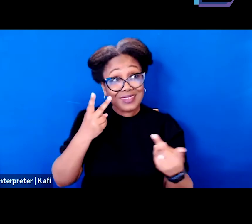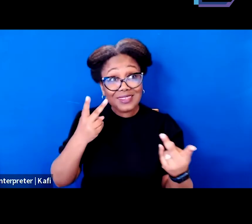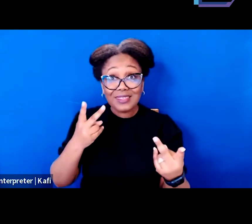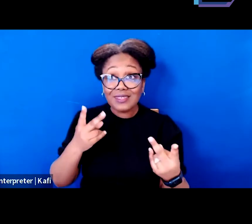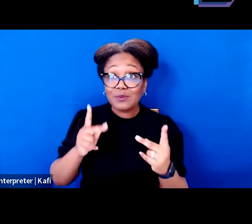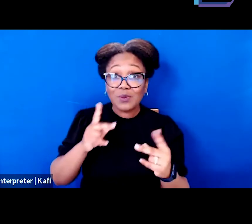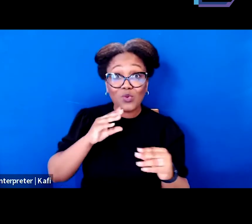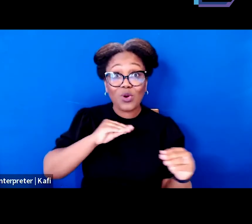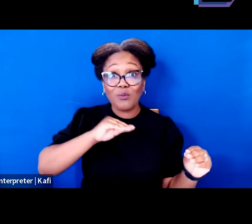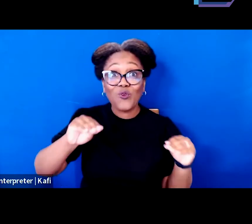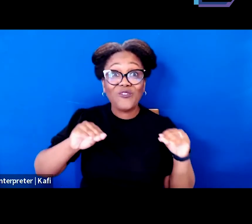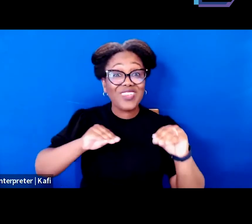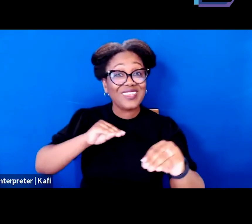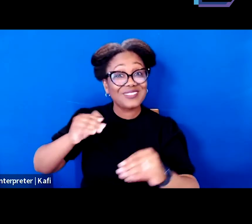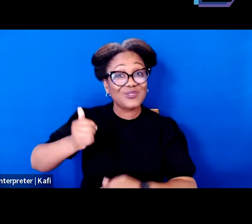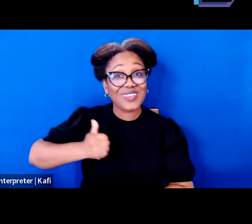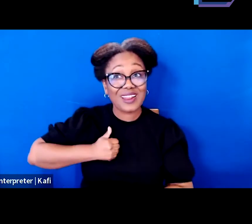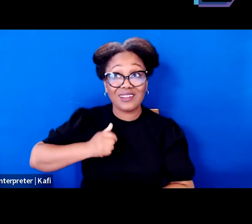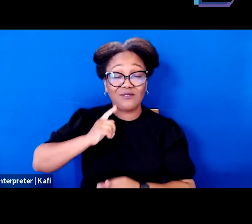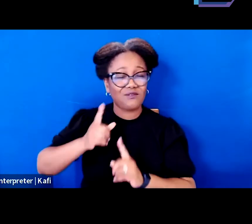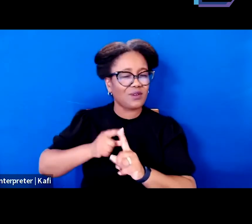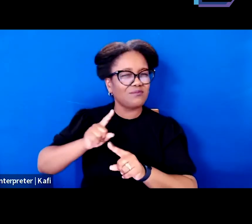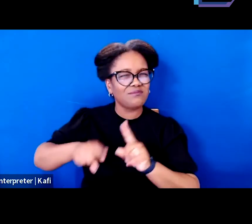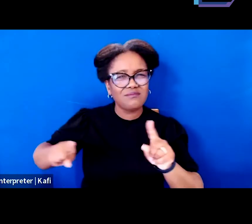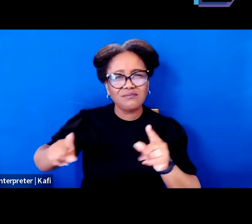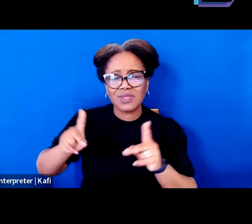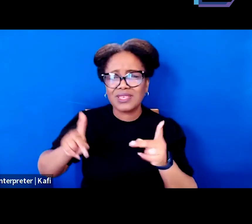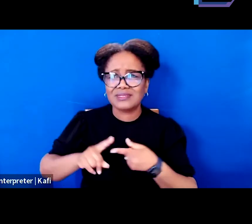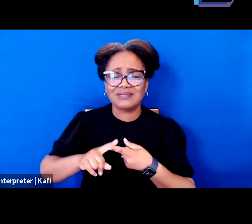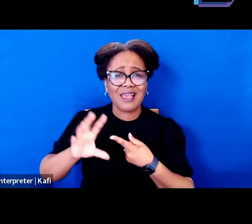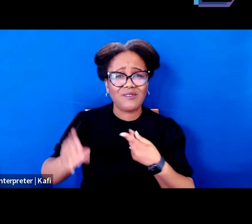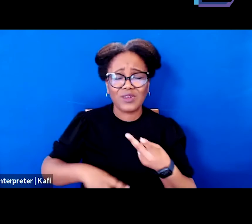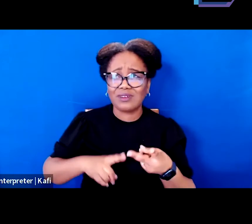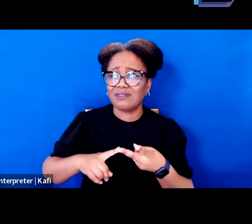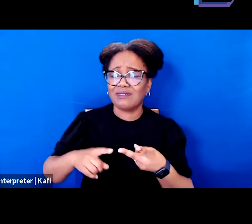migrants. I think I look around the globe and see the